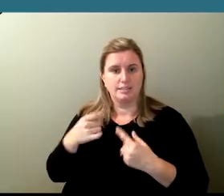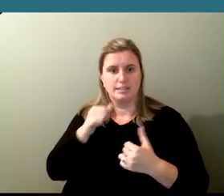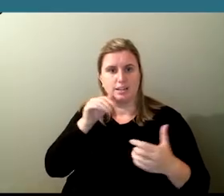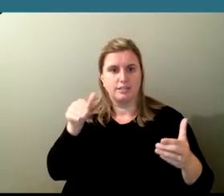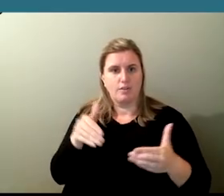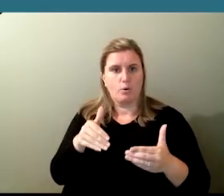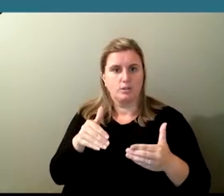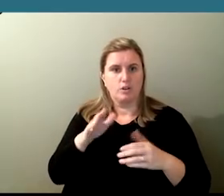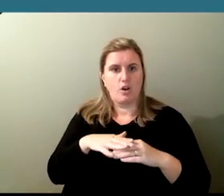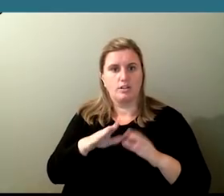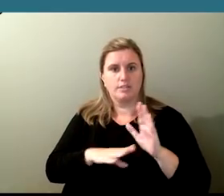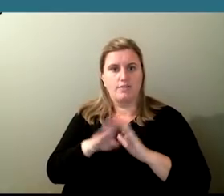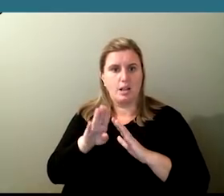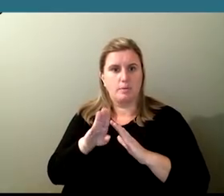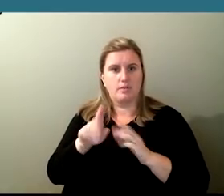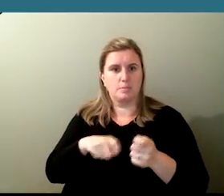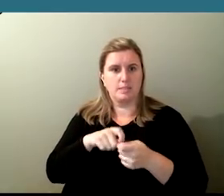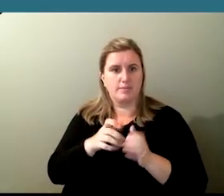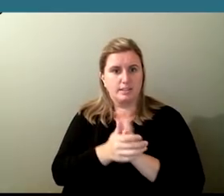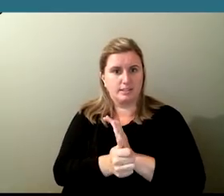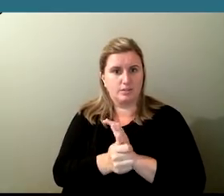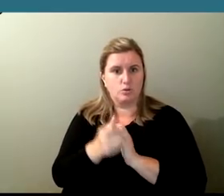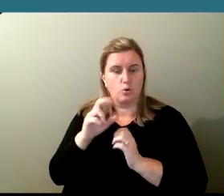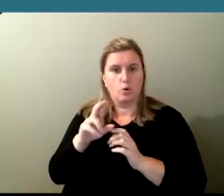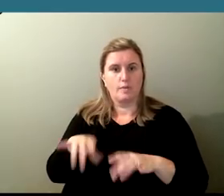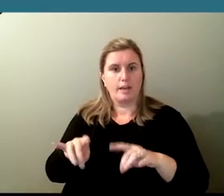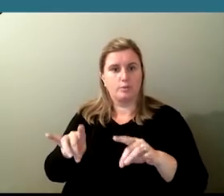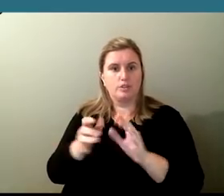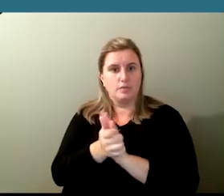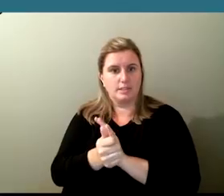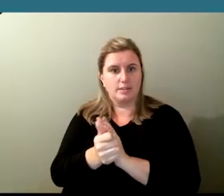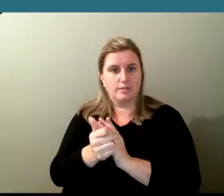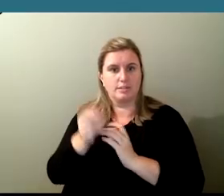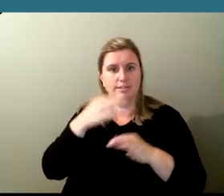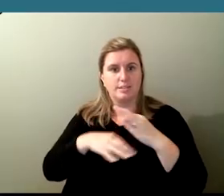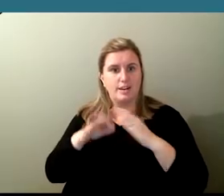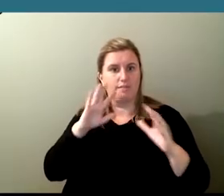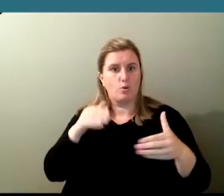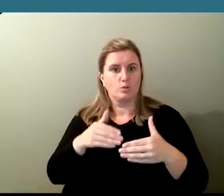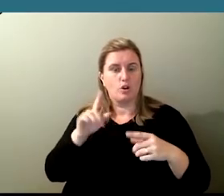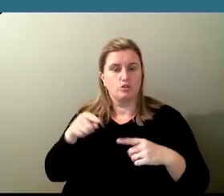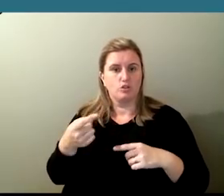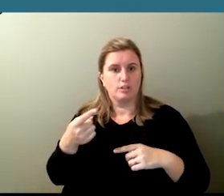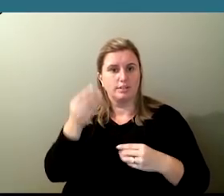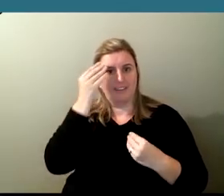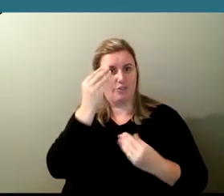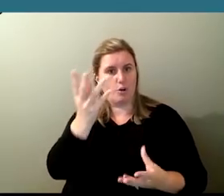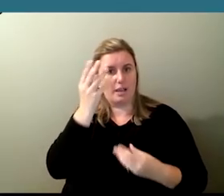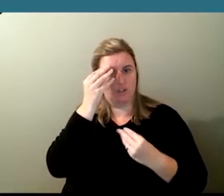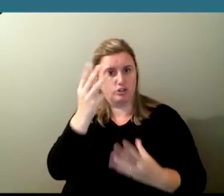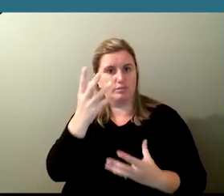on the development of skills or the acquisition of skills, rather it does focus on simply information being